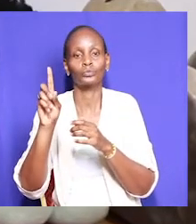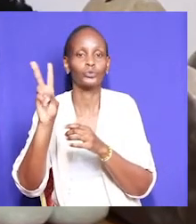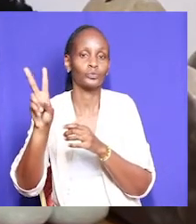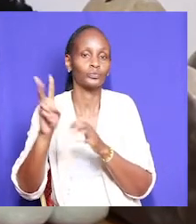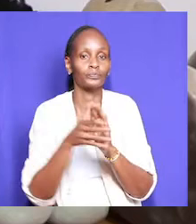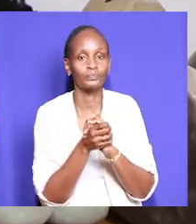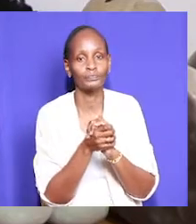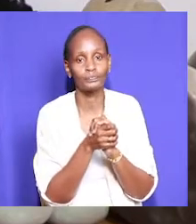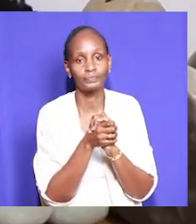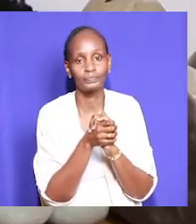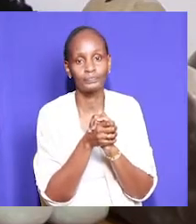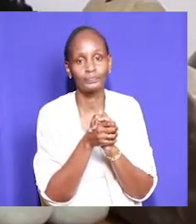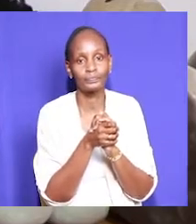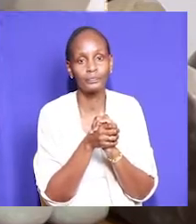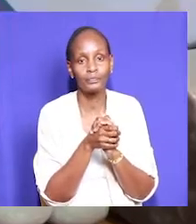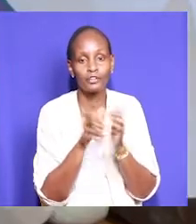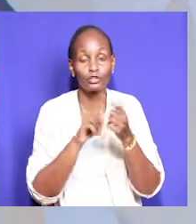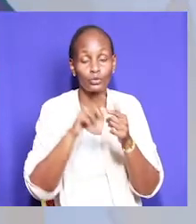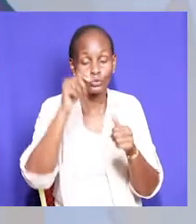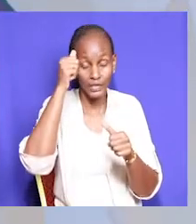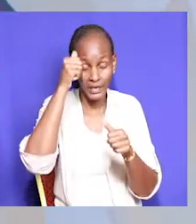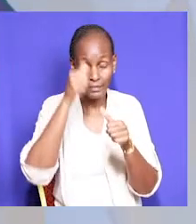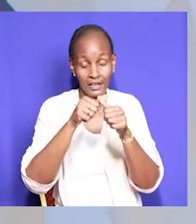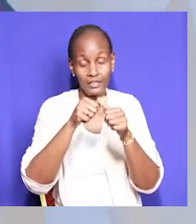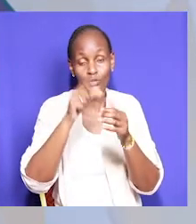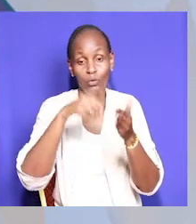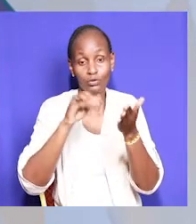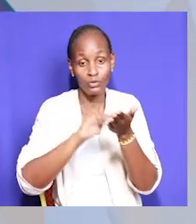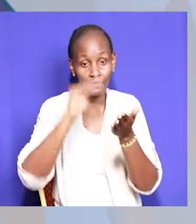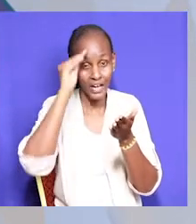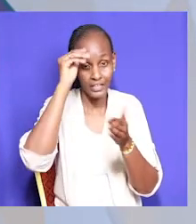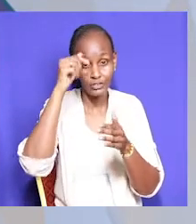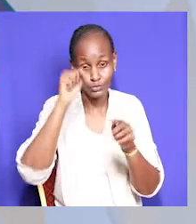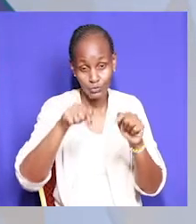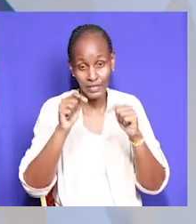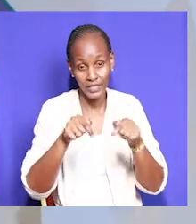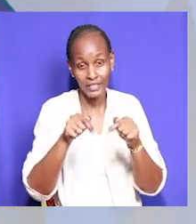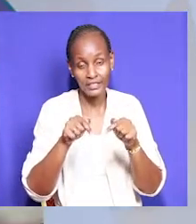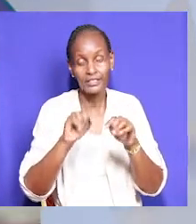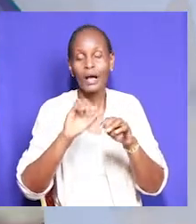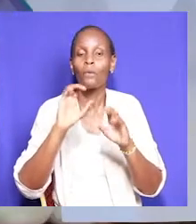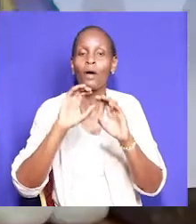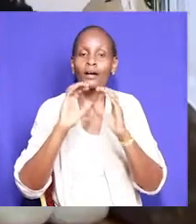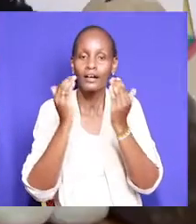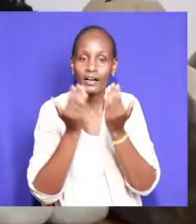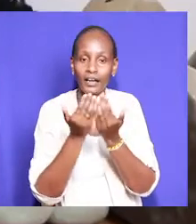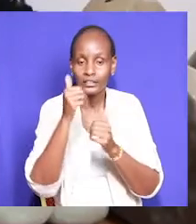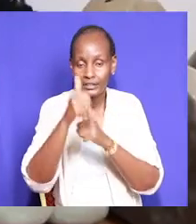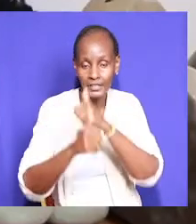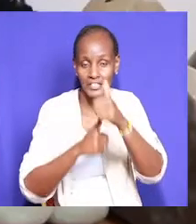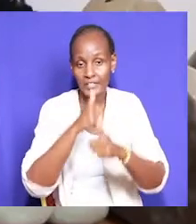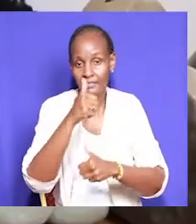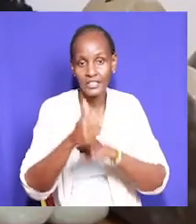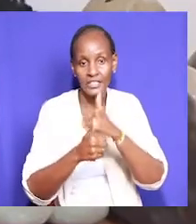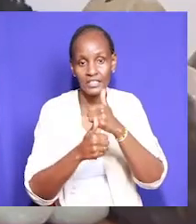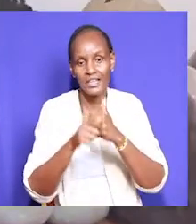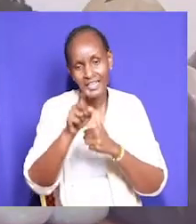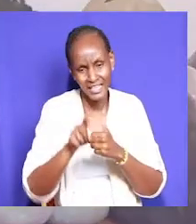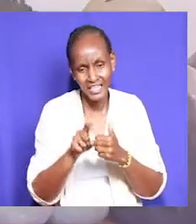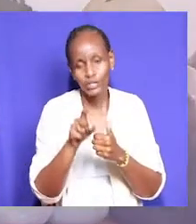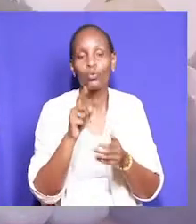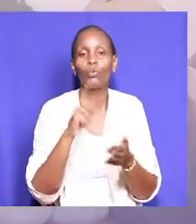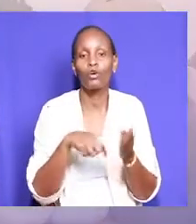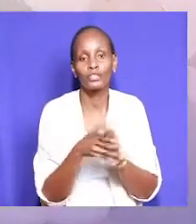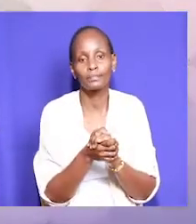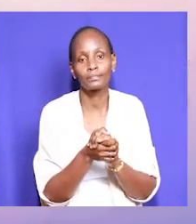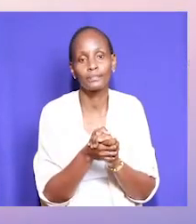Good. And to remind us what we have learned today is our class activity. And for our class activity, we need